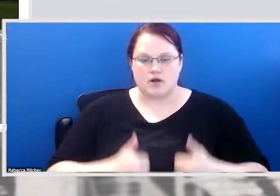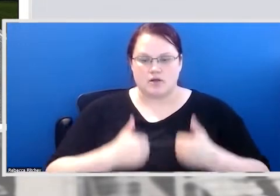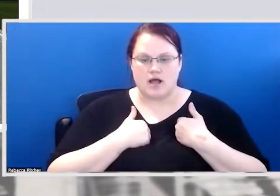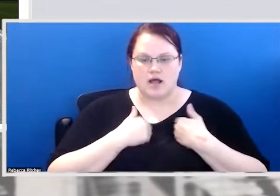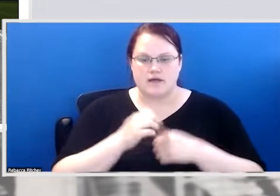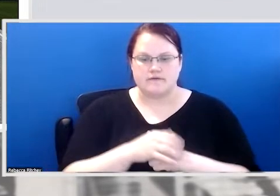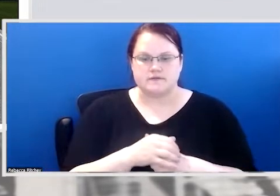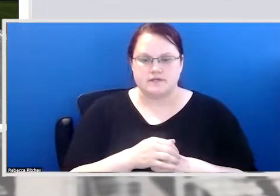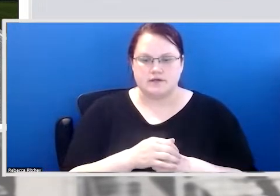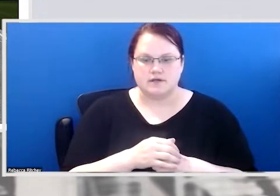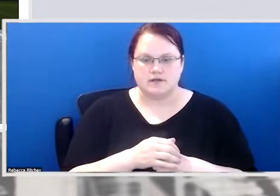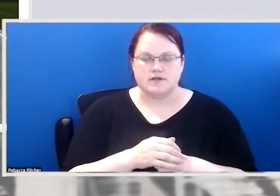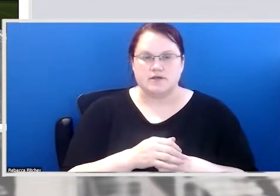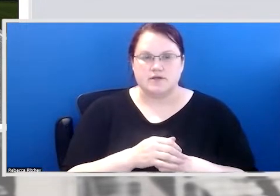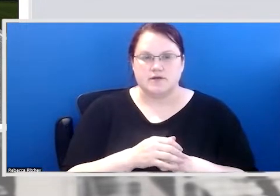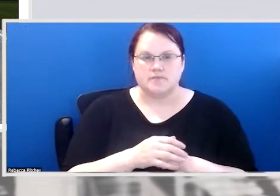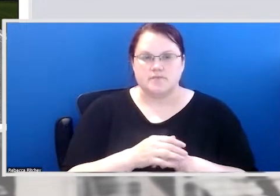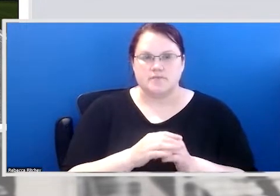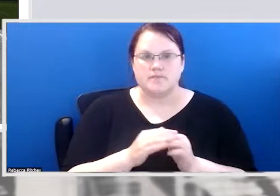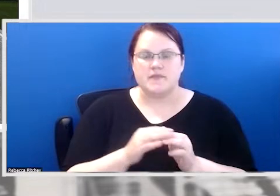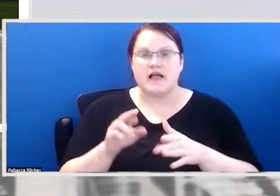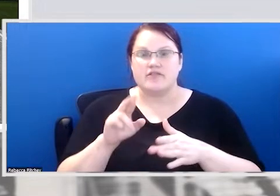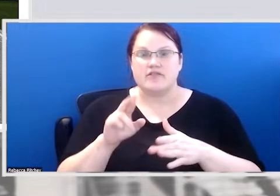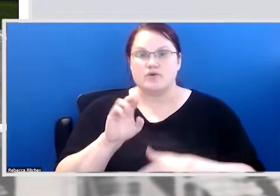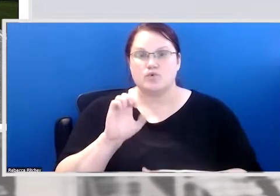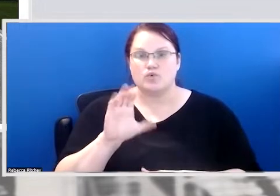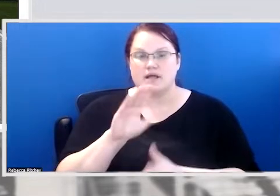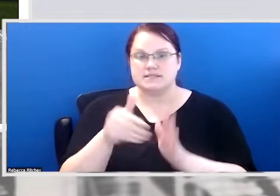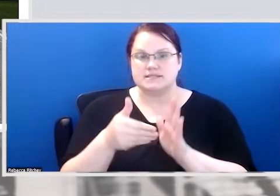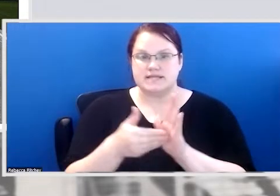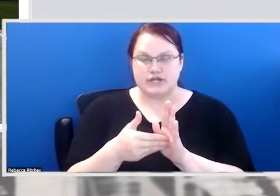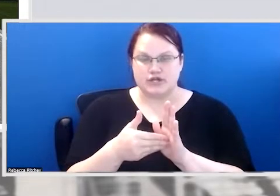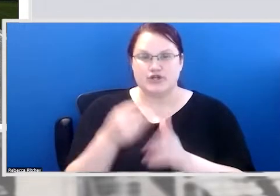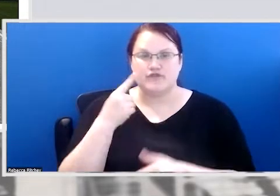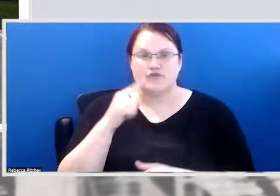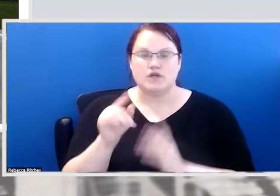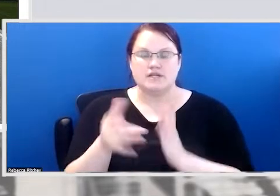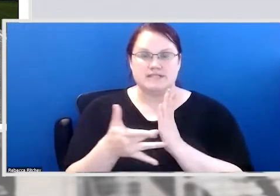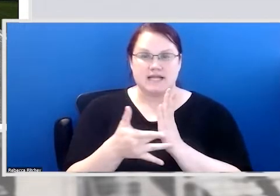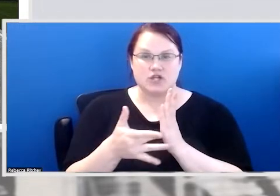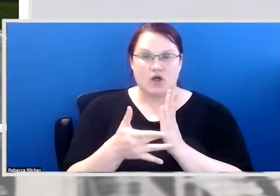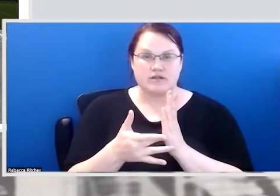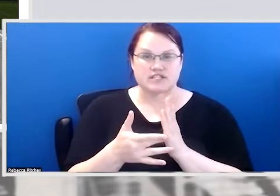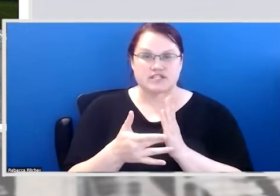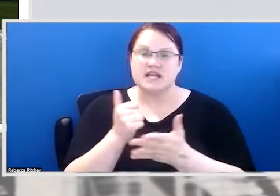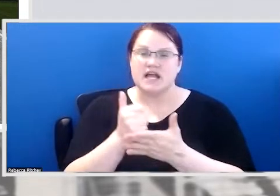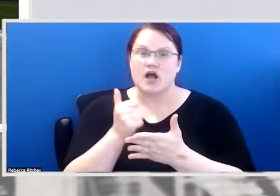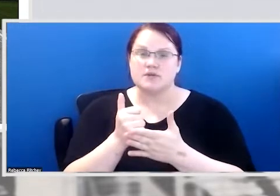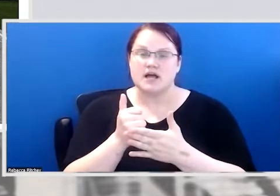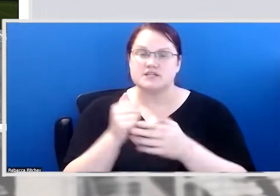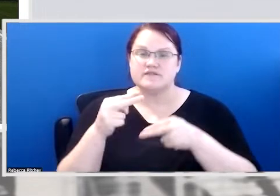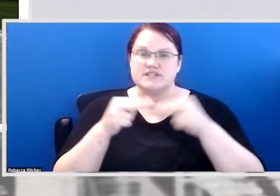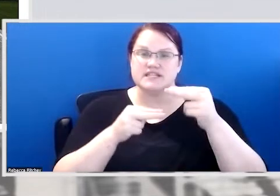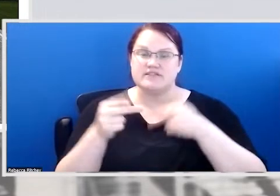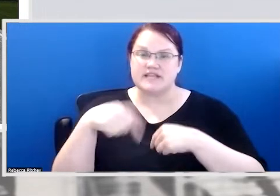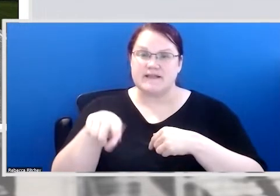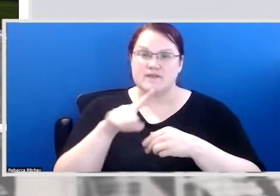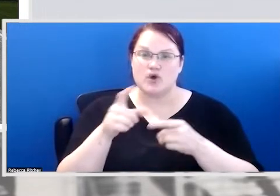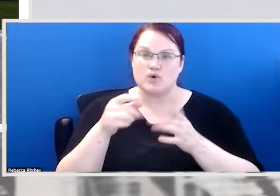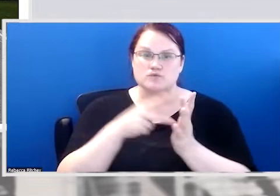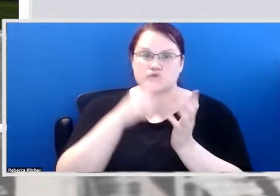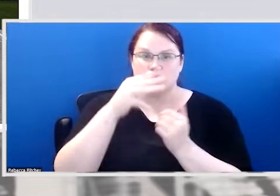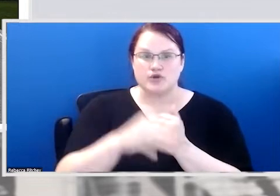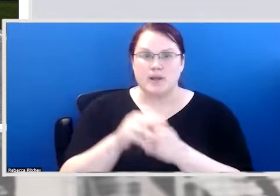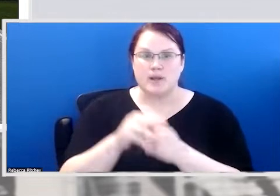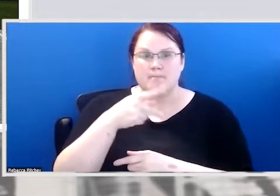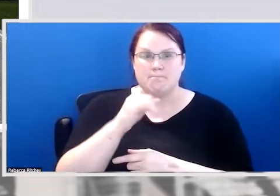mentioned the Ammon Rec Center. You can see that on the top there under Recreation and Technology. That has really helped us facilitate those programs. You see some